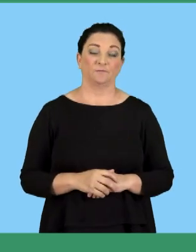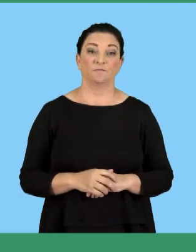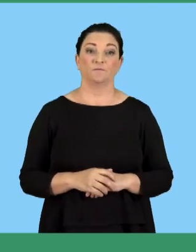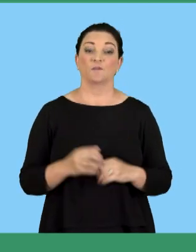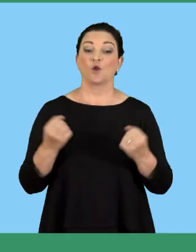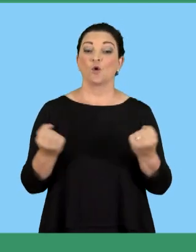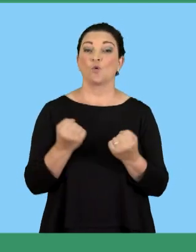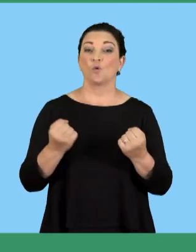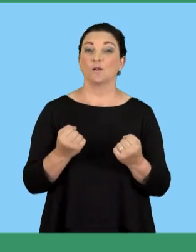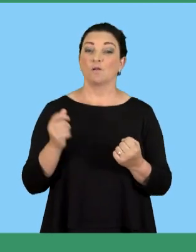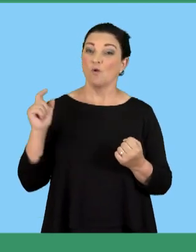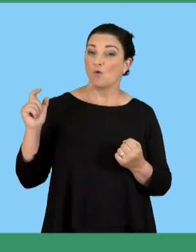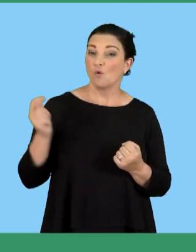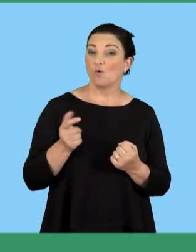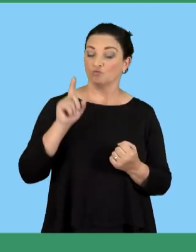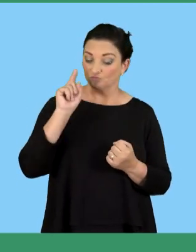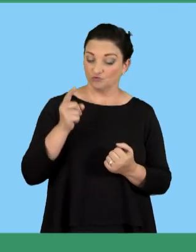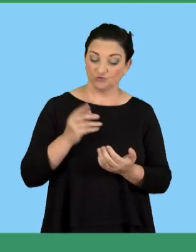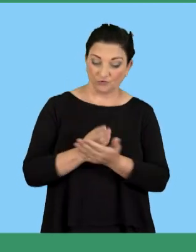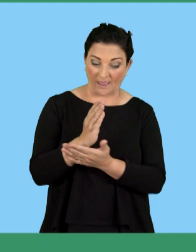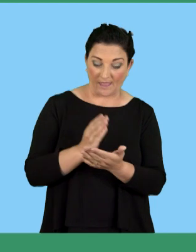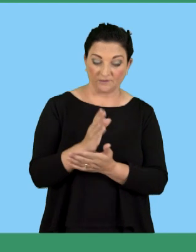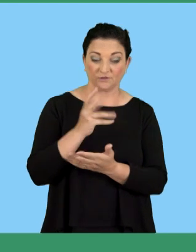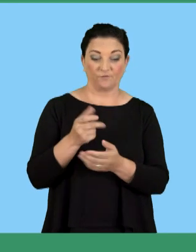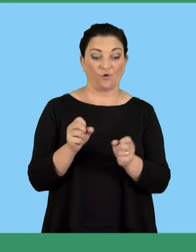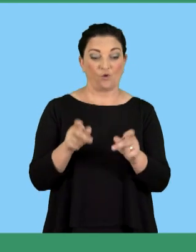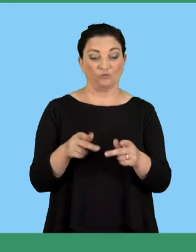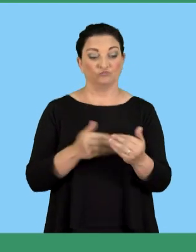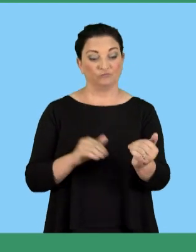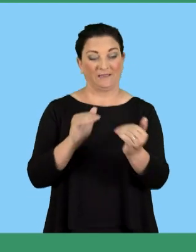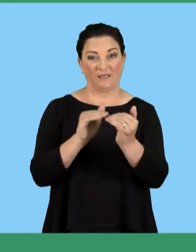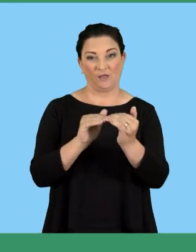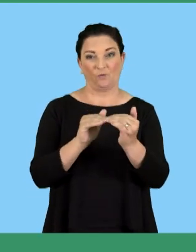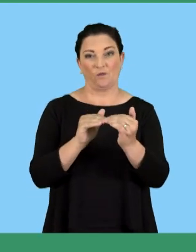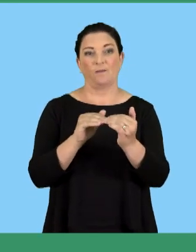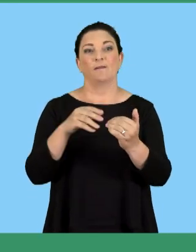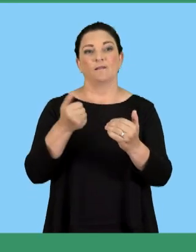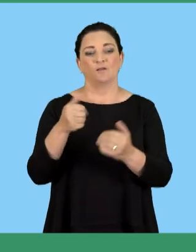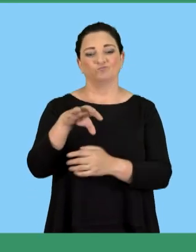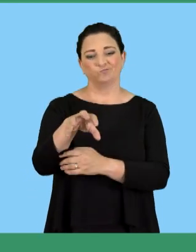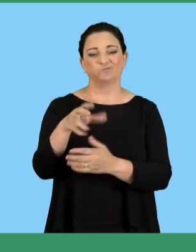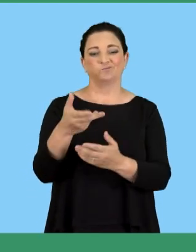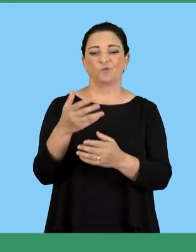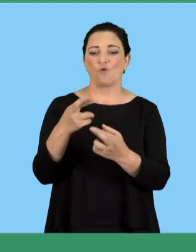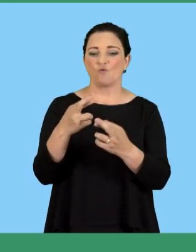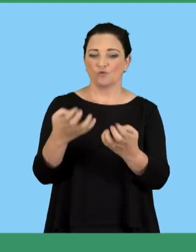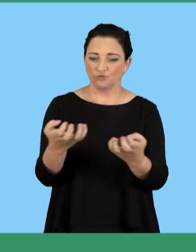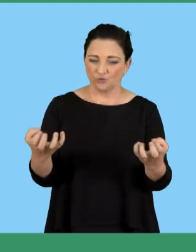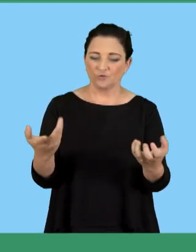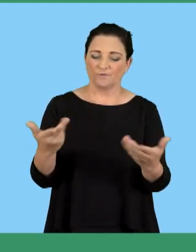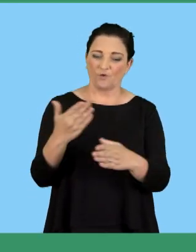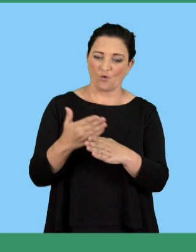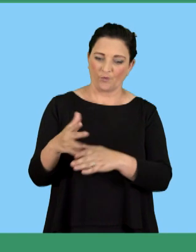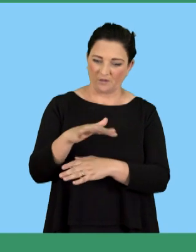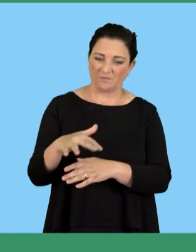refers to the right that each person has, and that person has in terms of being economically active.